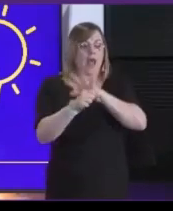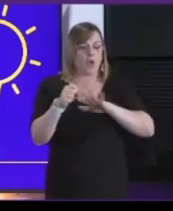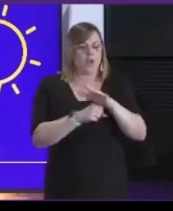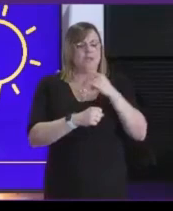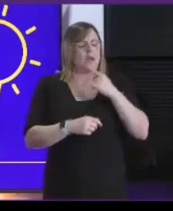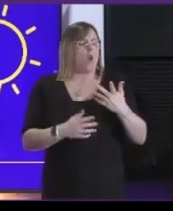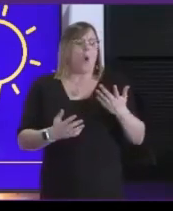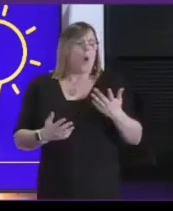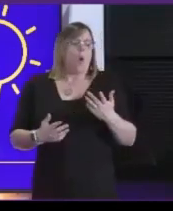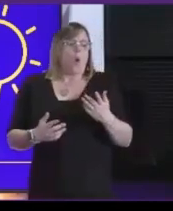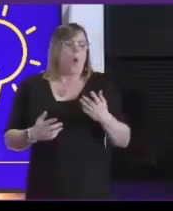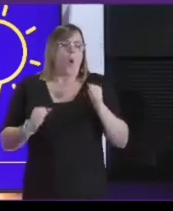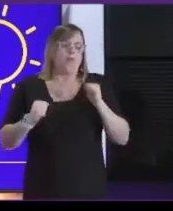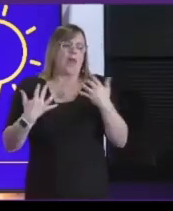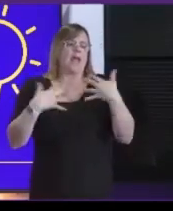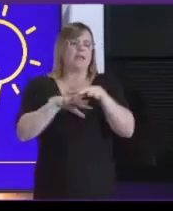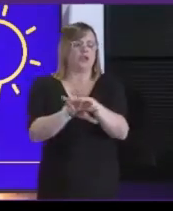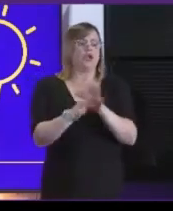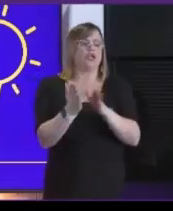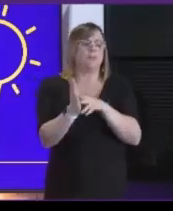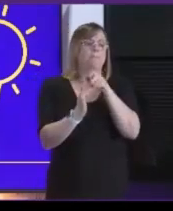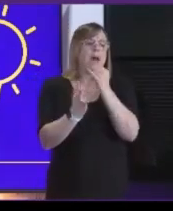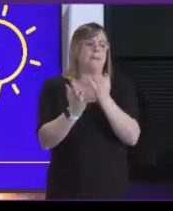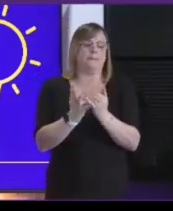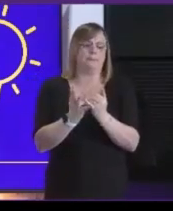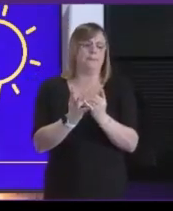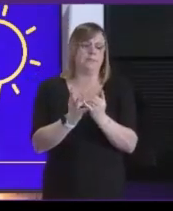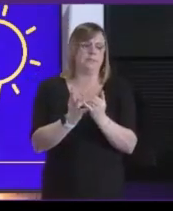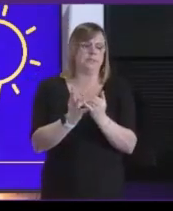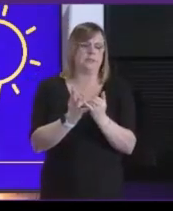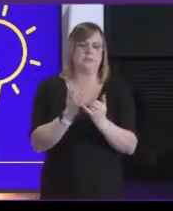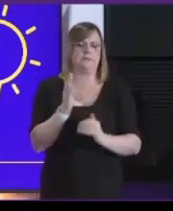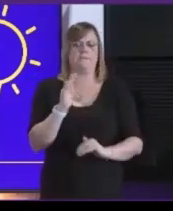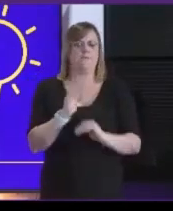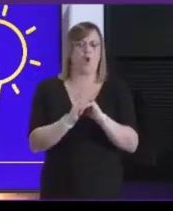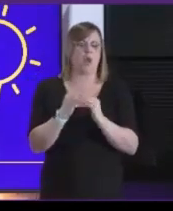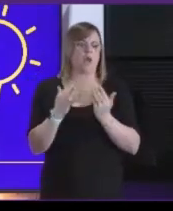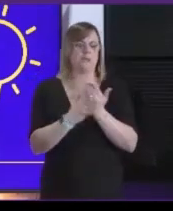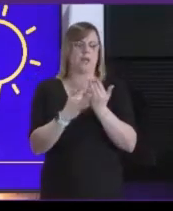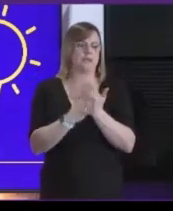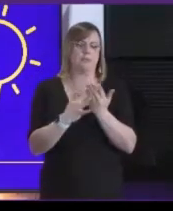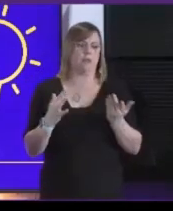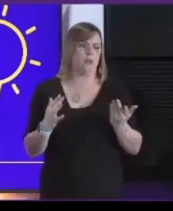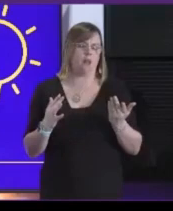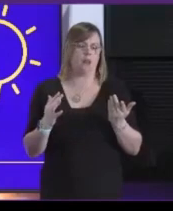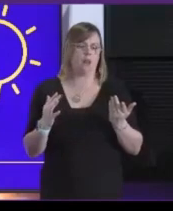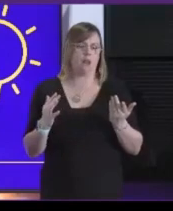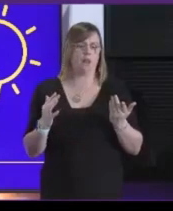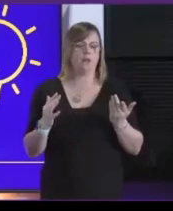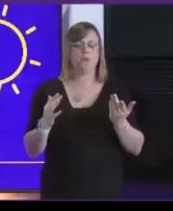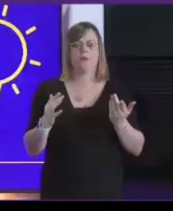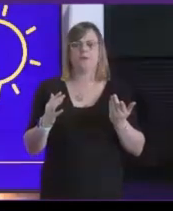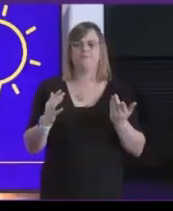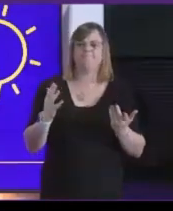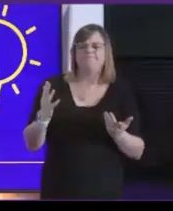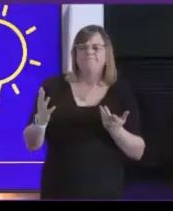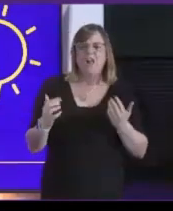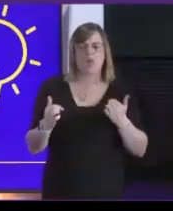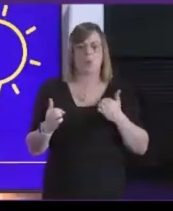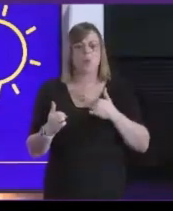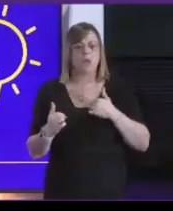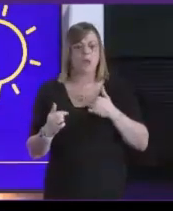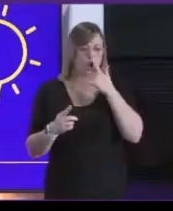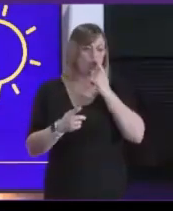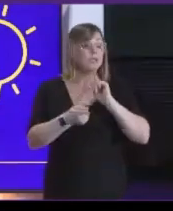in making their integrated maps fully WCAG compliant, which we of course could